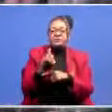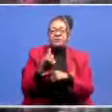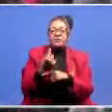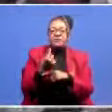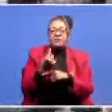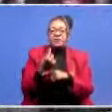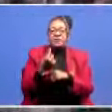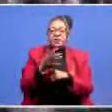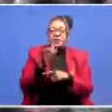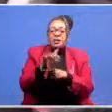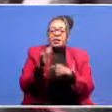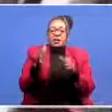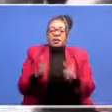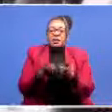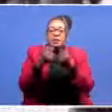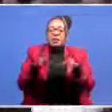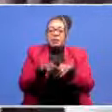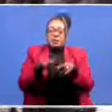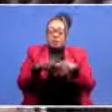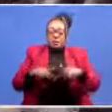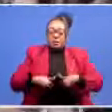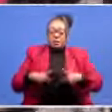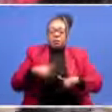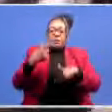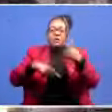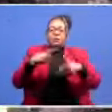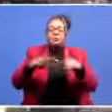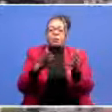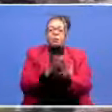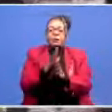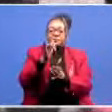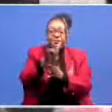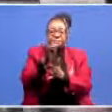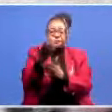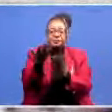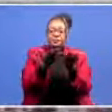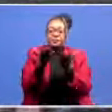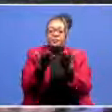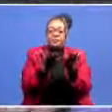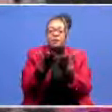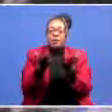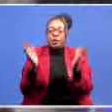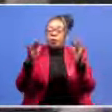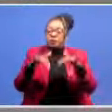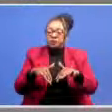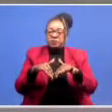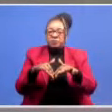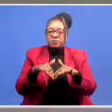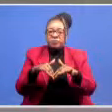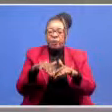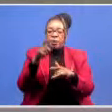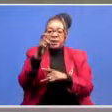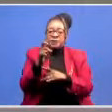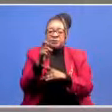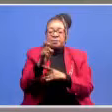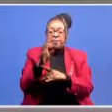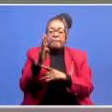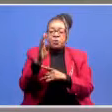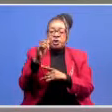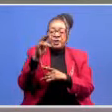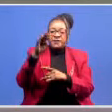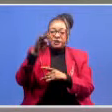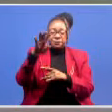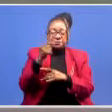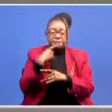This comes as the youth continues with their Shujaa Memorial Services concerts. On his ex handle, Boniface Mwangi says